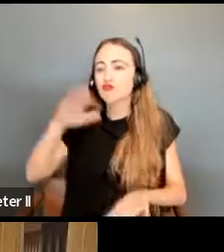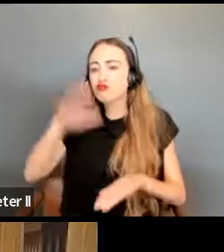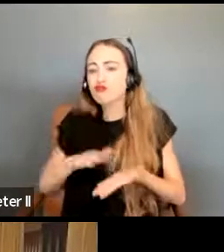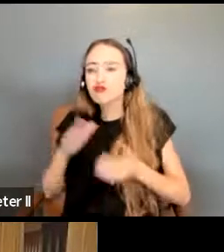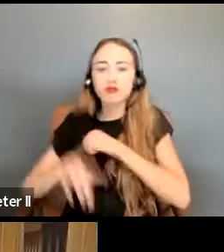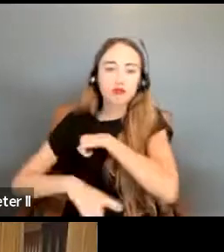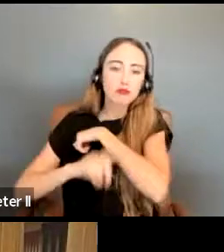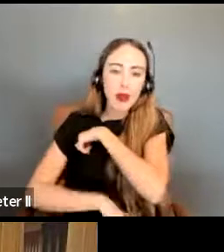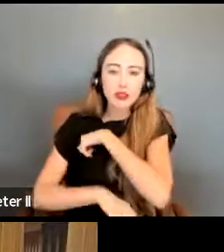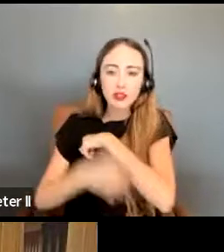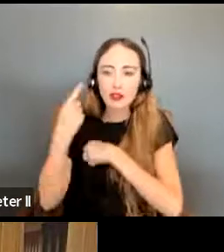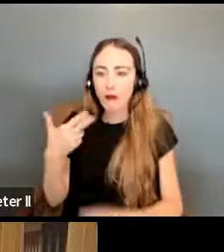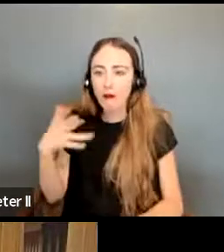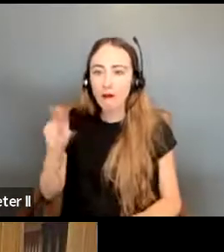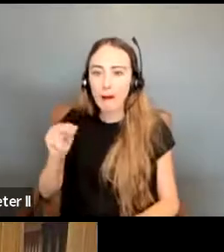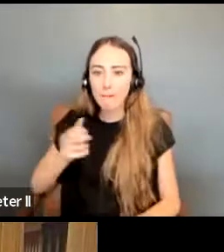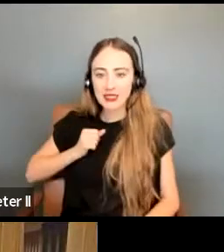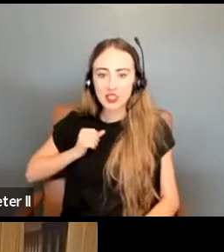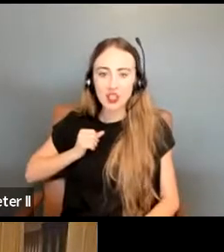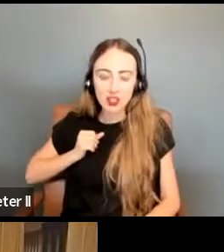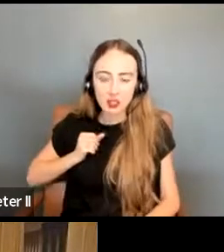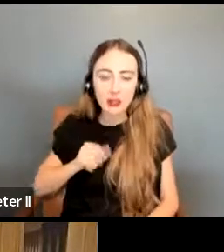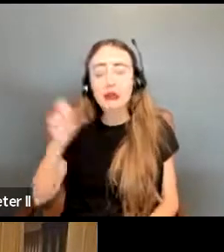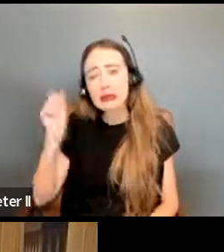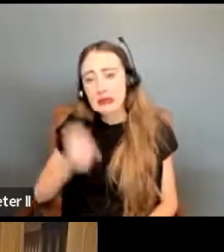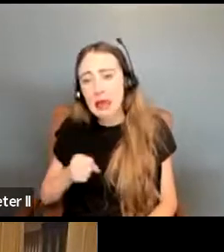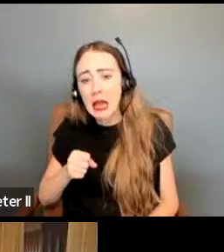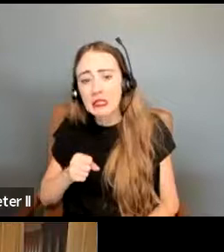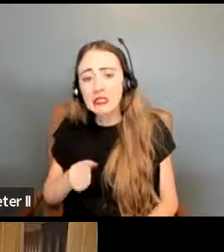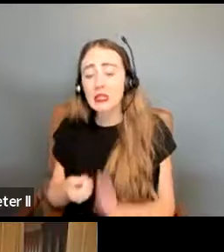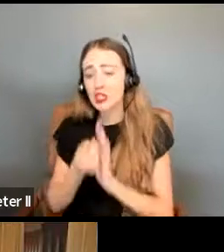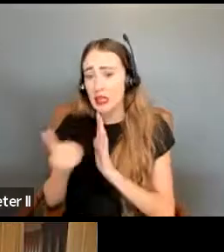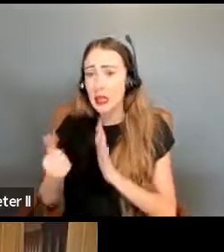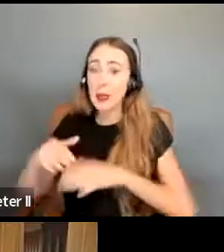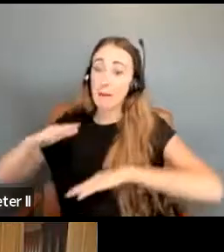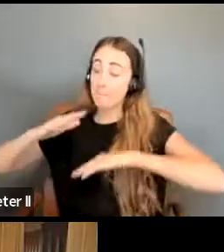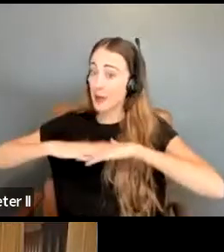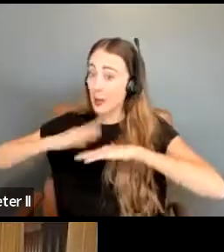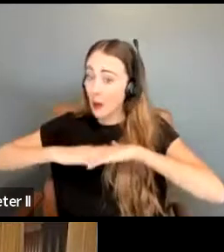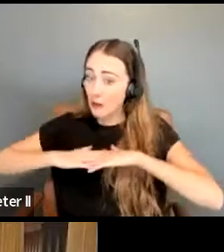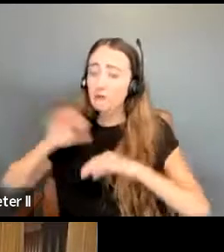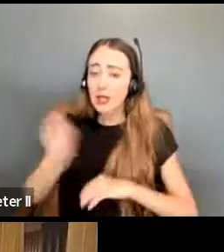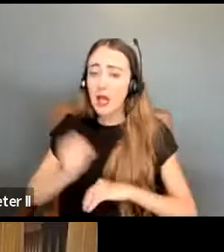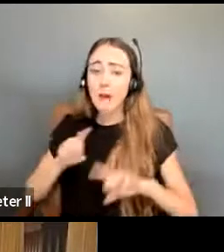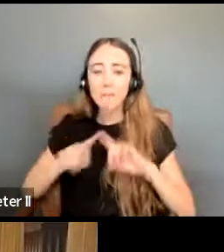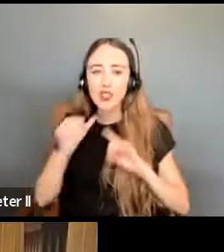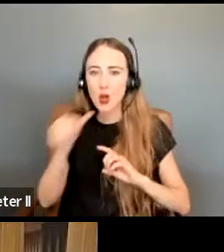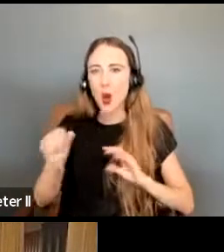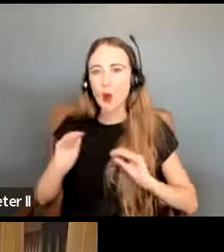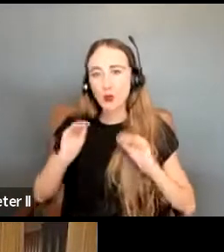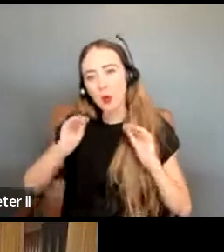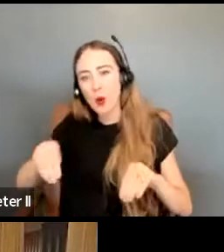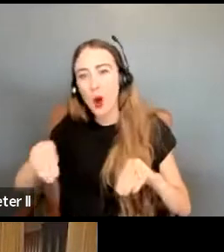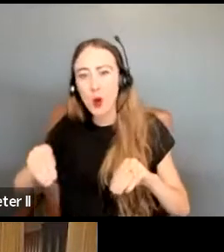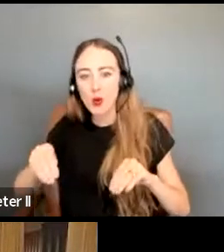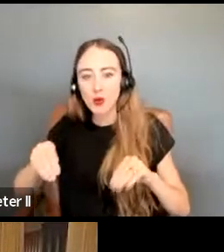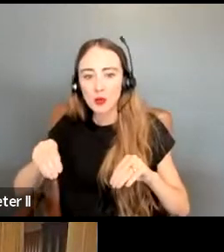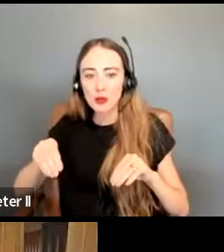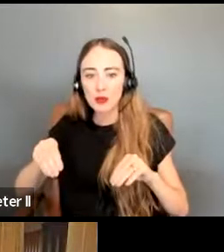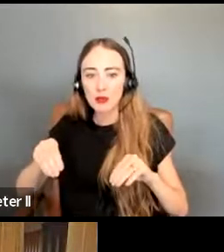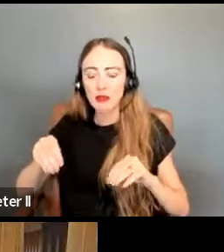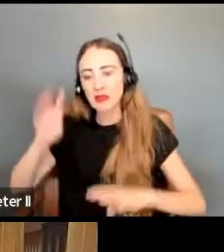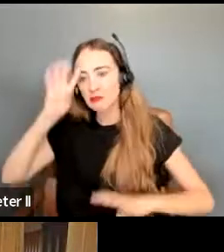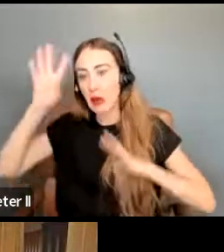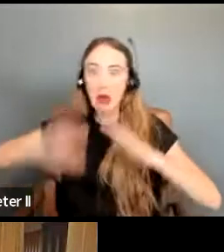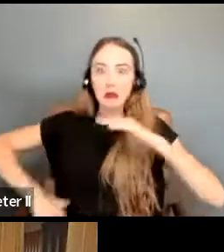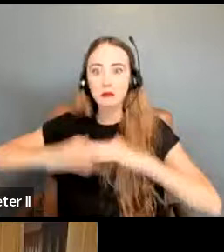possession. Yes, let's eliminate mandatory minimums, but let's not impose this artificial